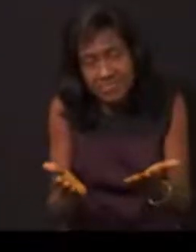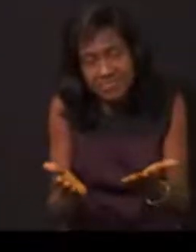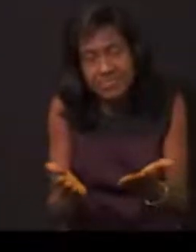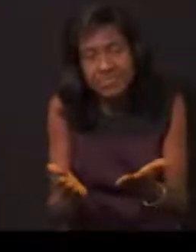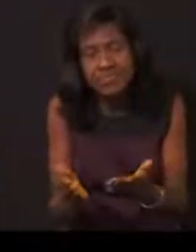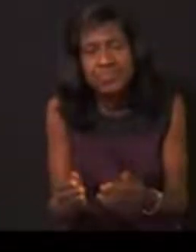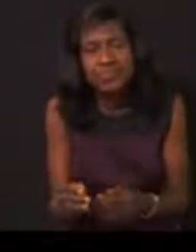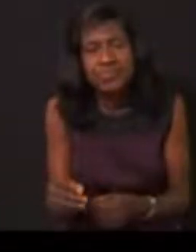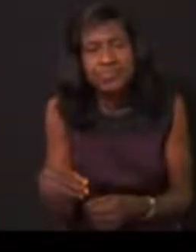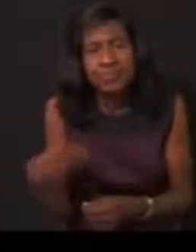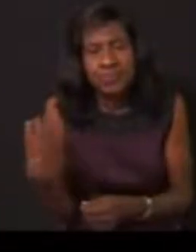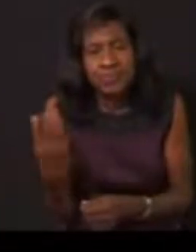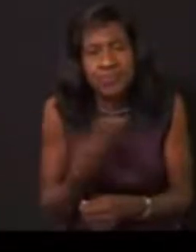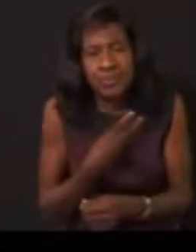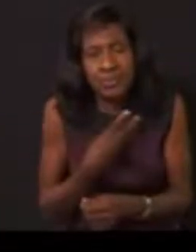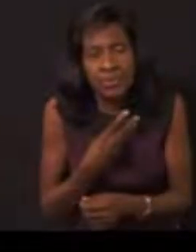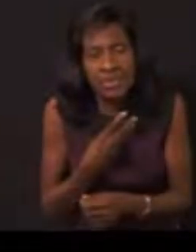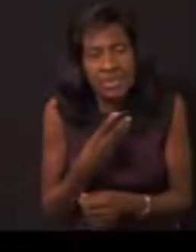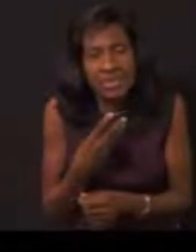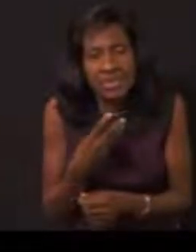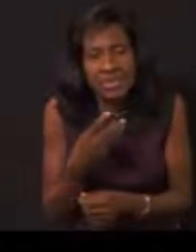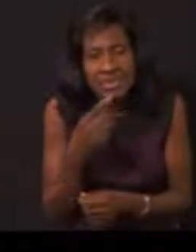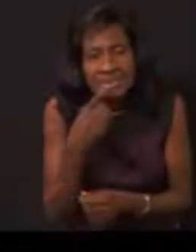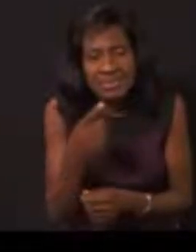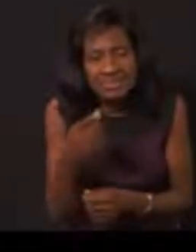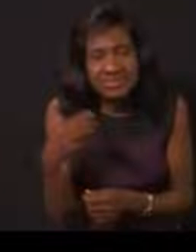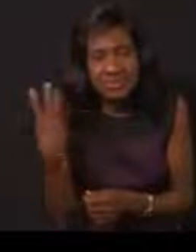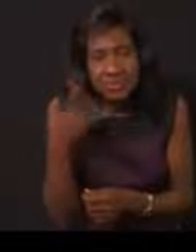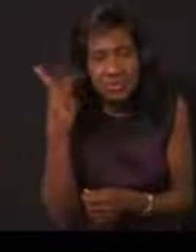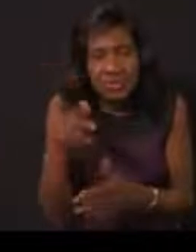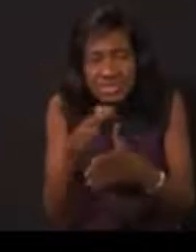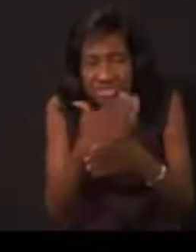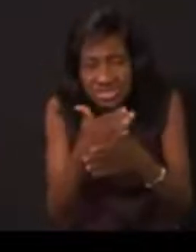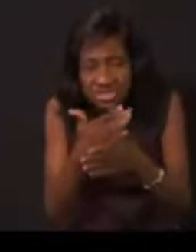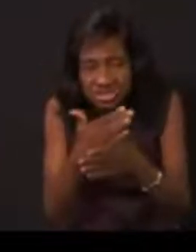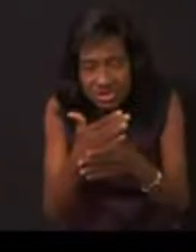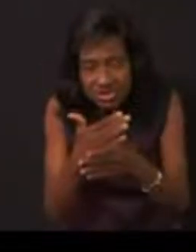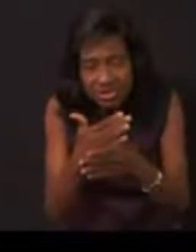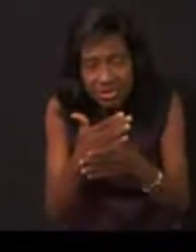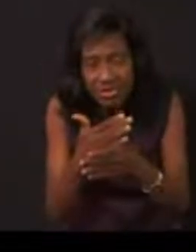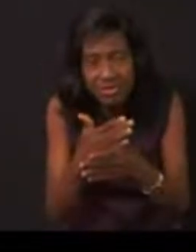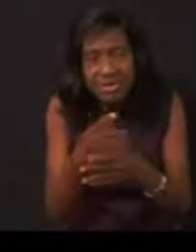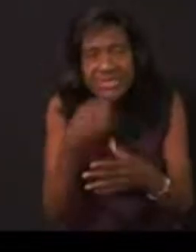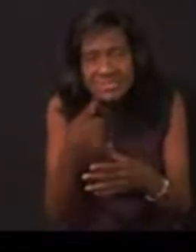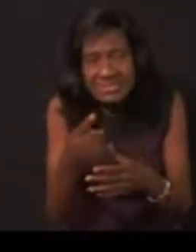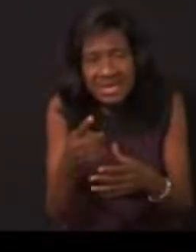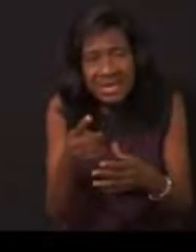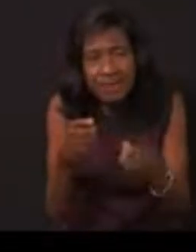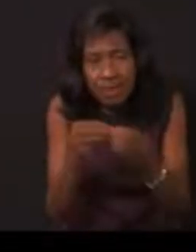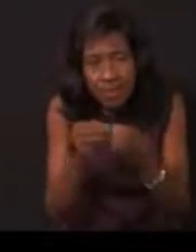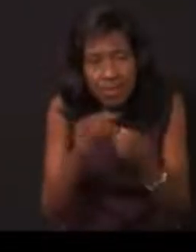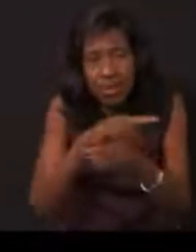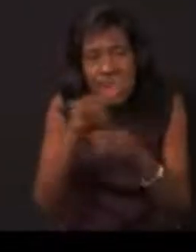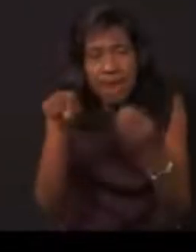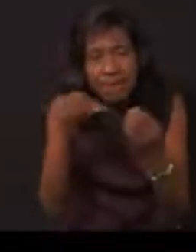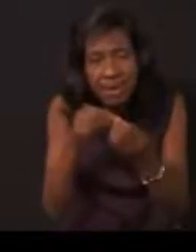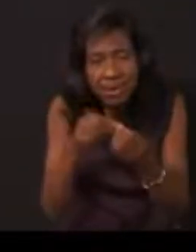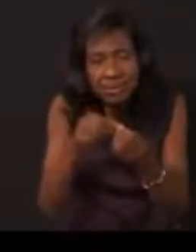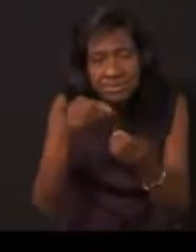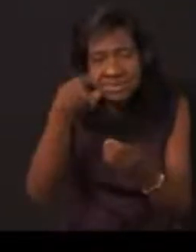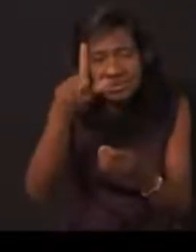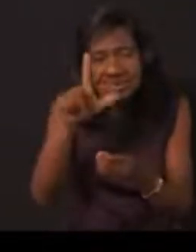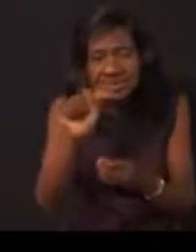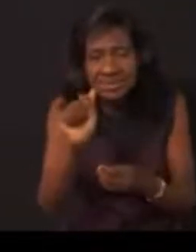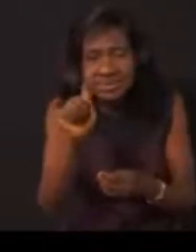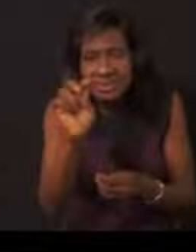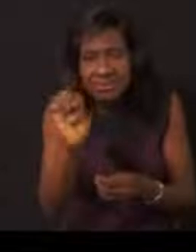the national lateral flow policy in the coming days, we have an opportunity to conduct a pilot with